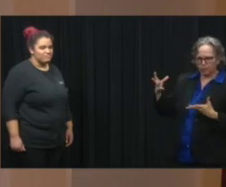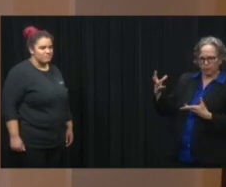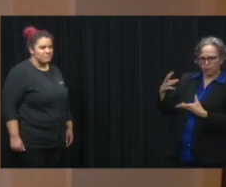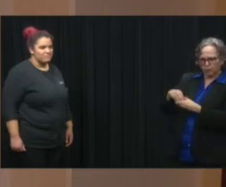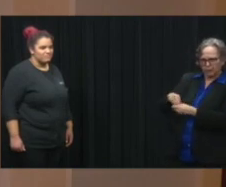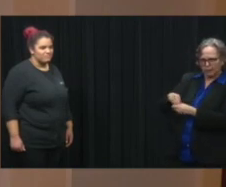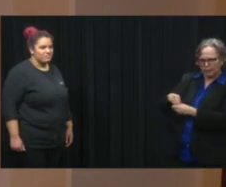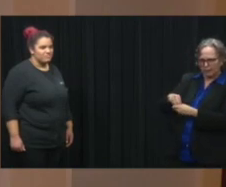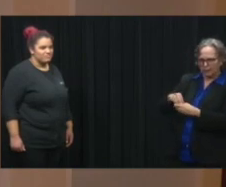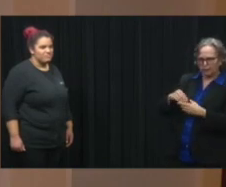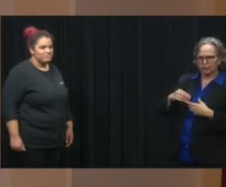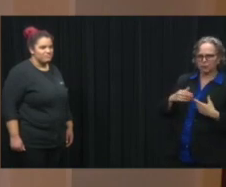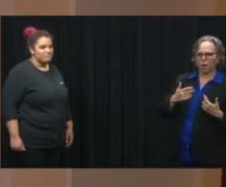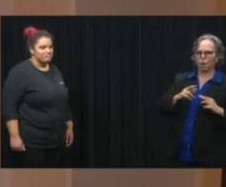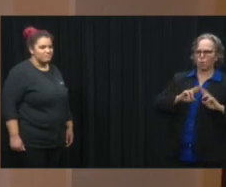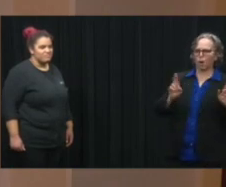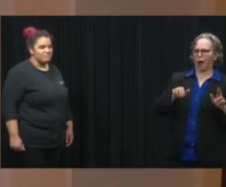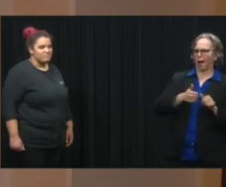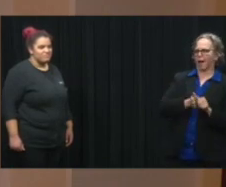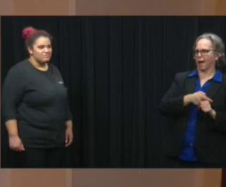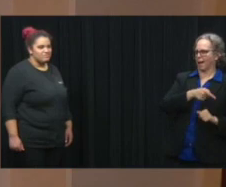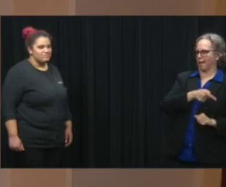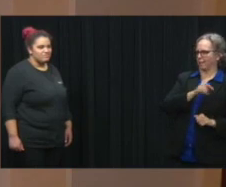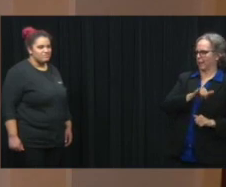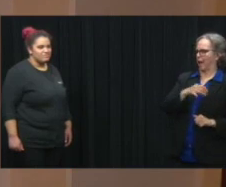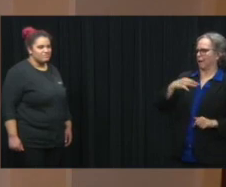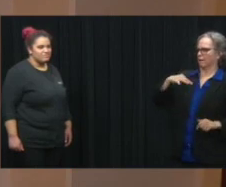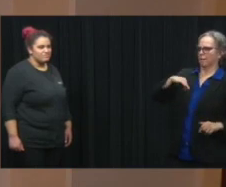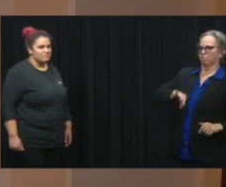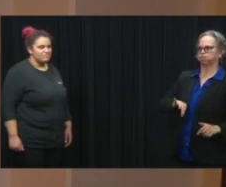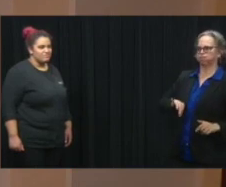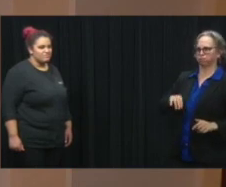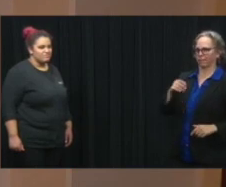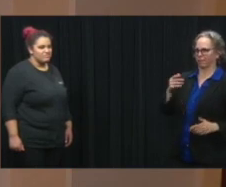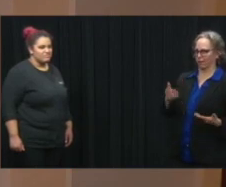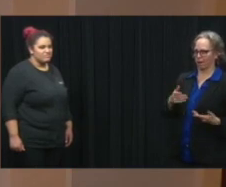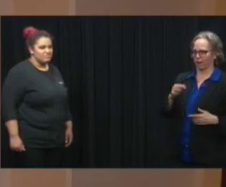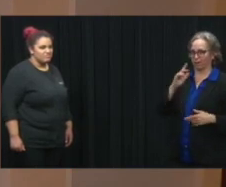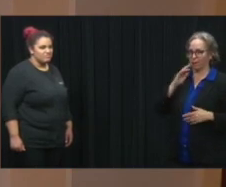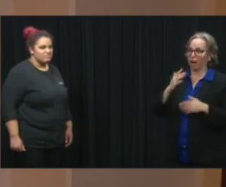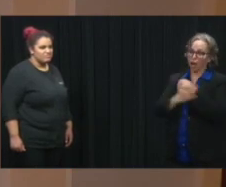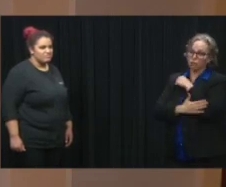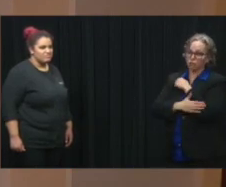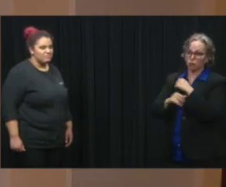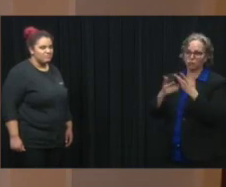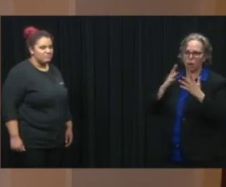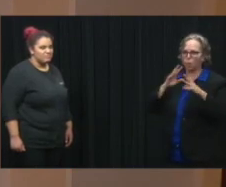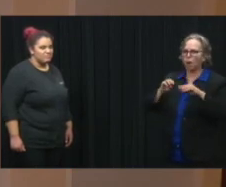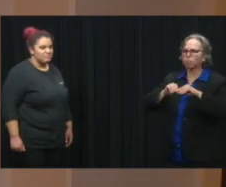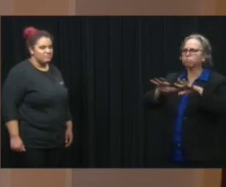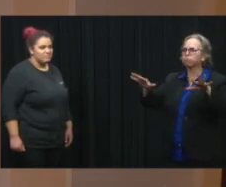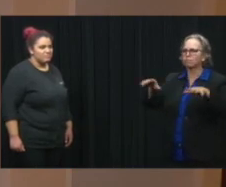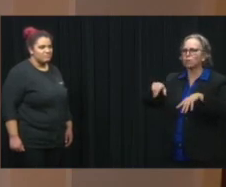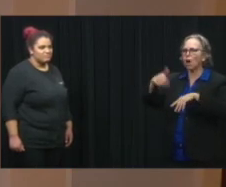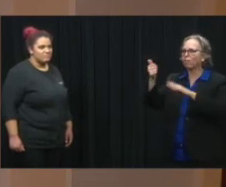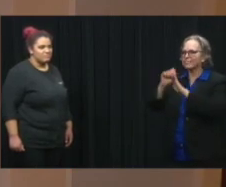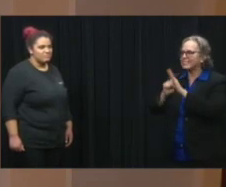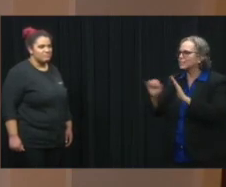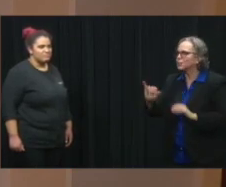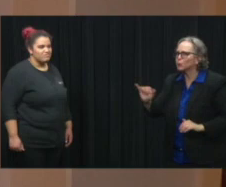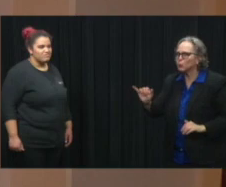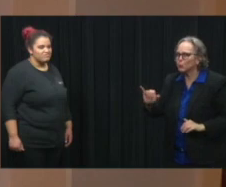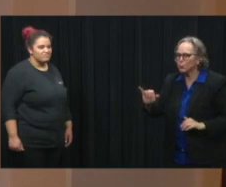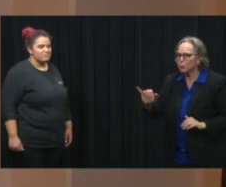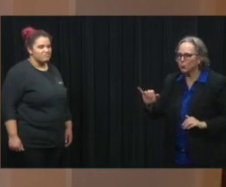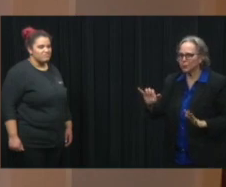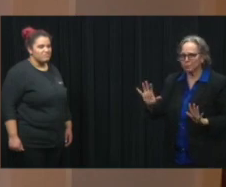be a huge benefit to Ohio and to the country, because they're going to deploy these machines in other places as well. If we get this done, we're keeping